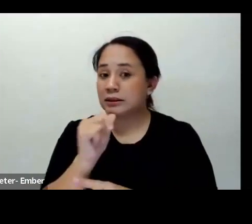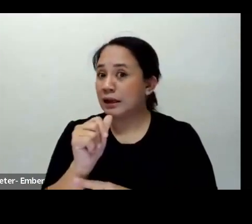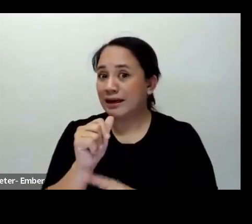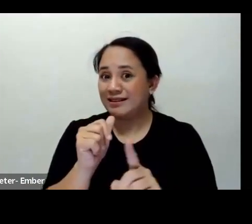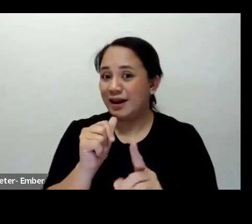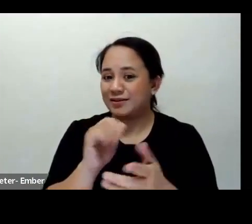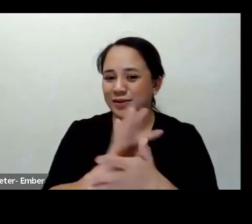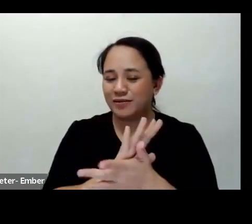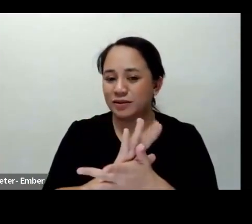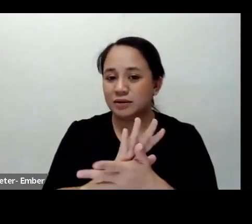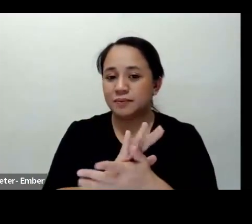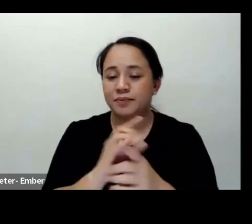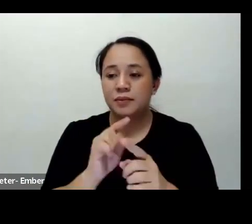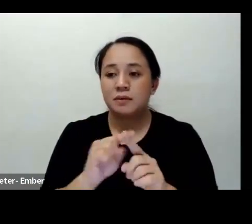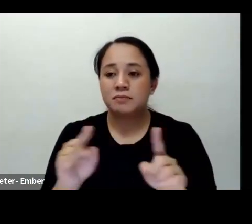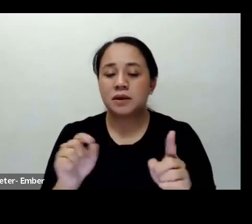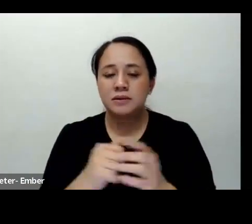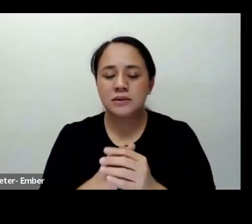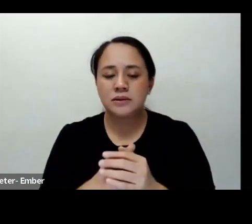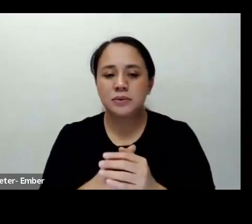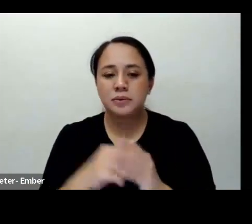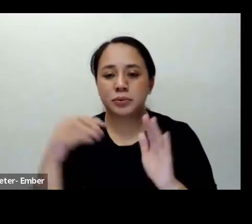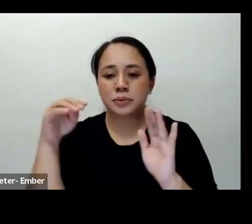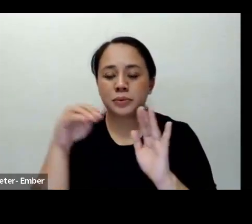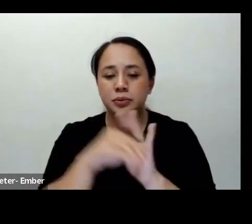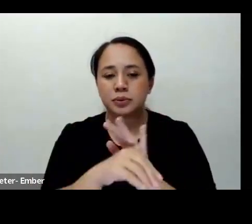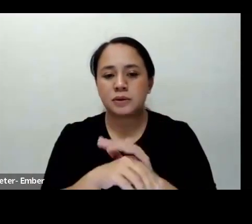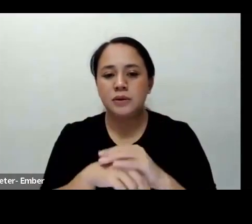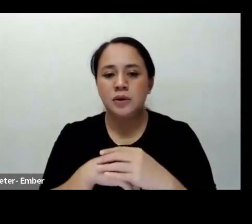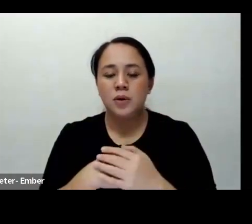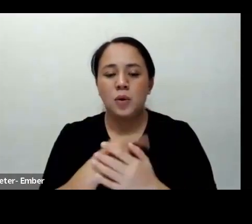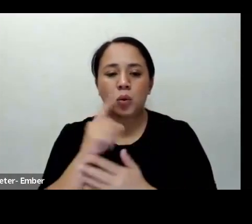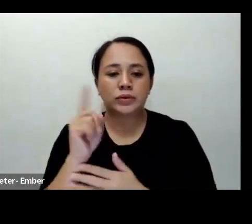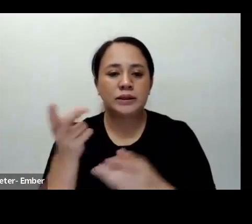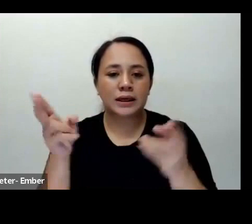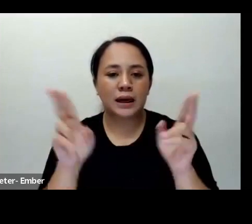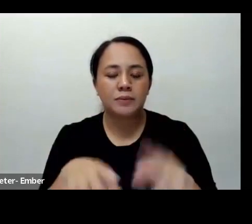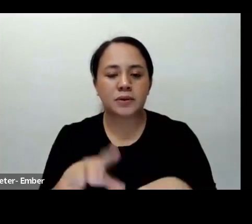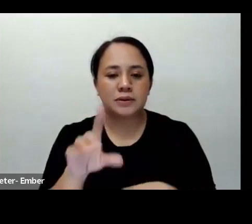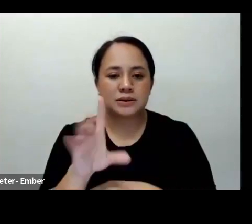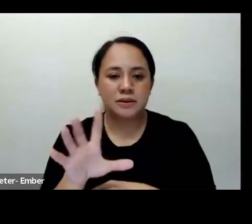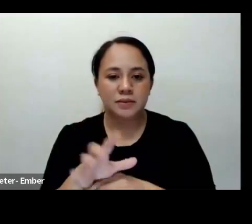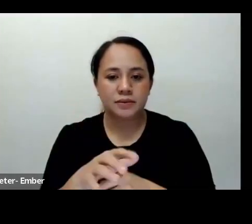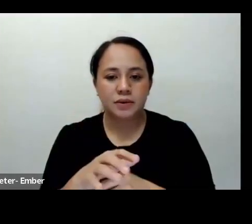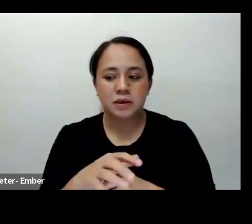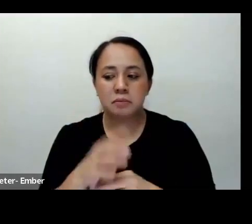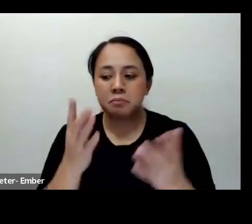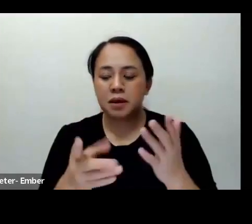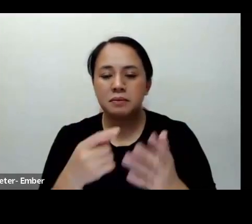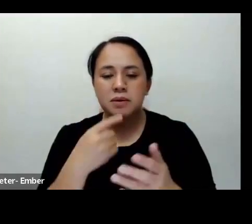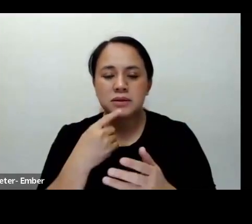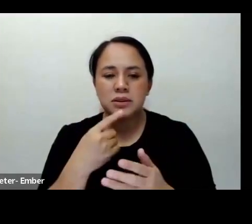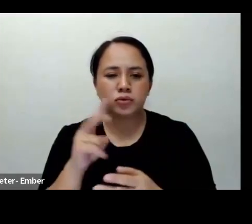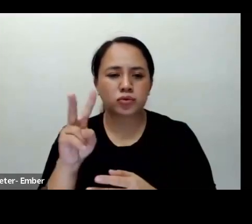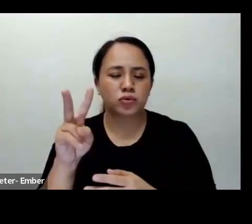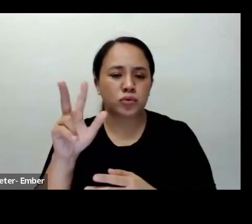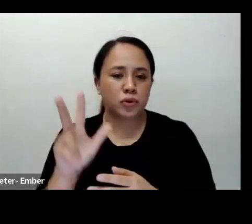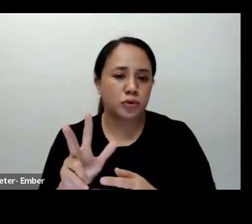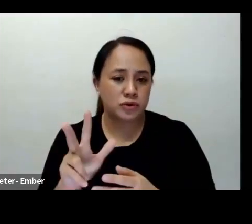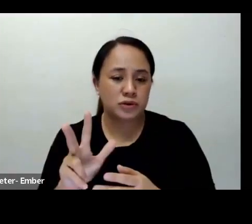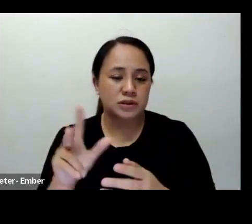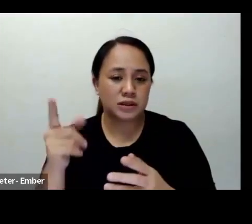COVID, but the decline in births only happened in December. So you might say 2/3 of the